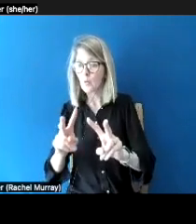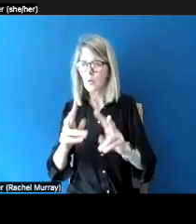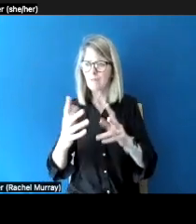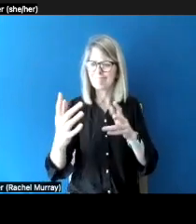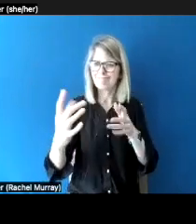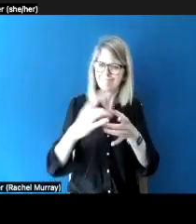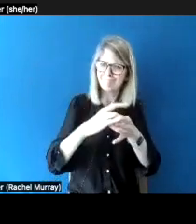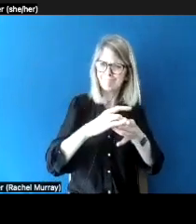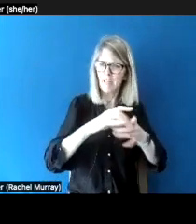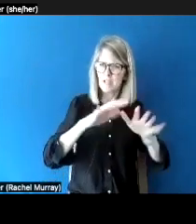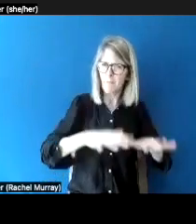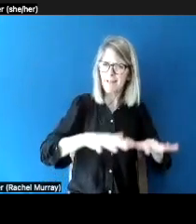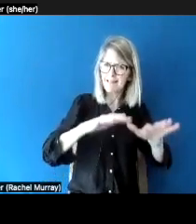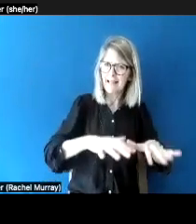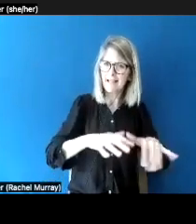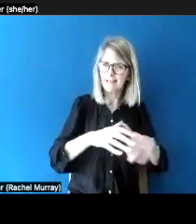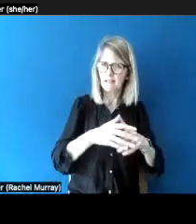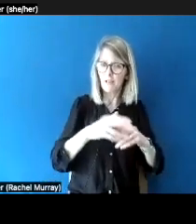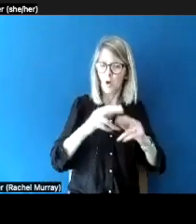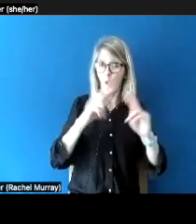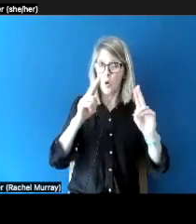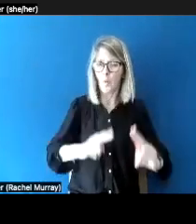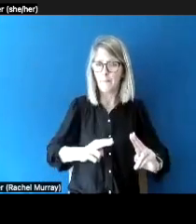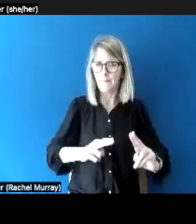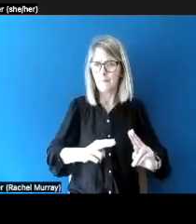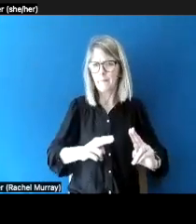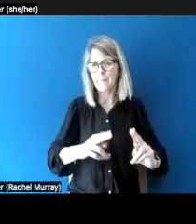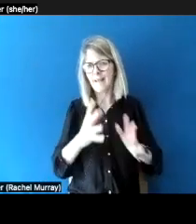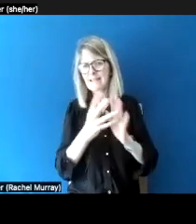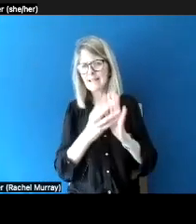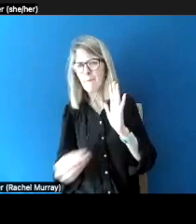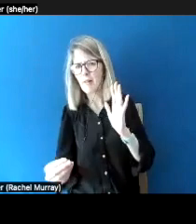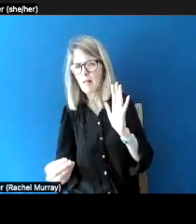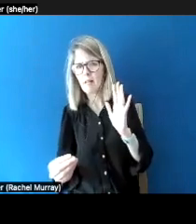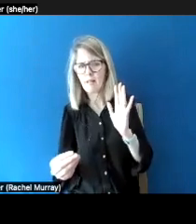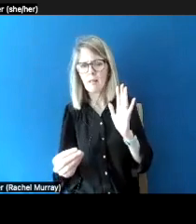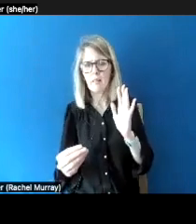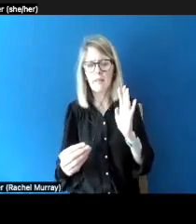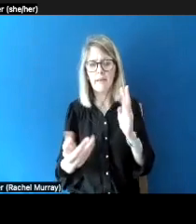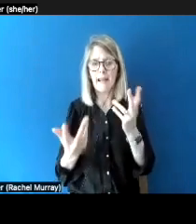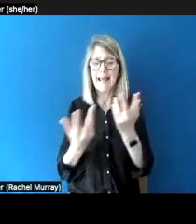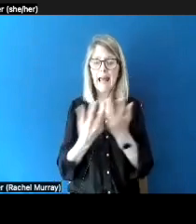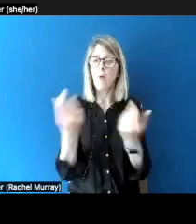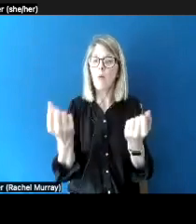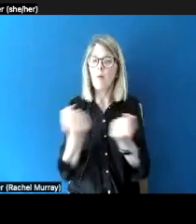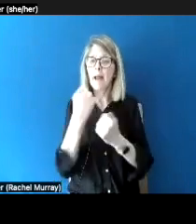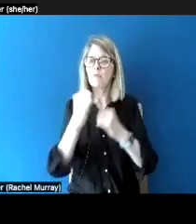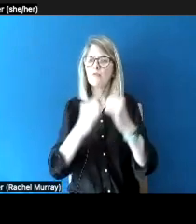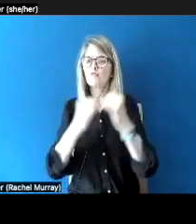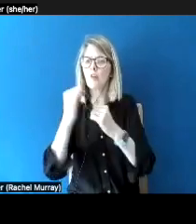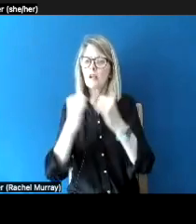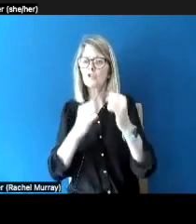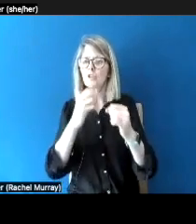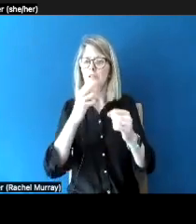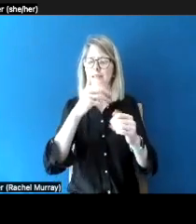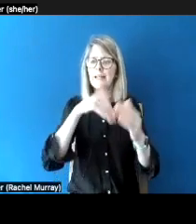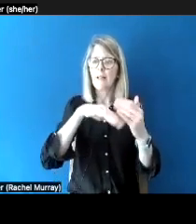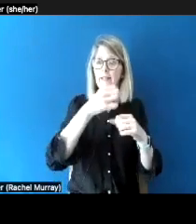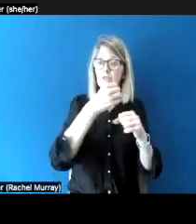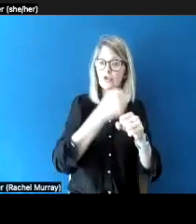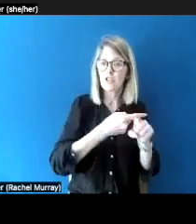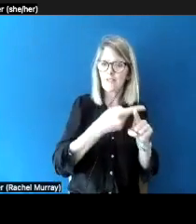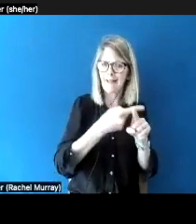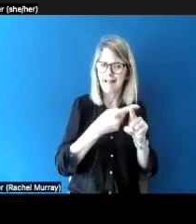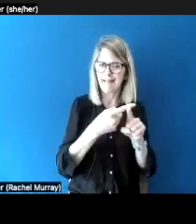Let me look at some examples. So how power structures within the Church of England was